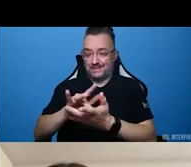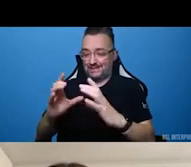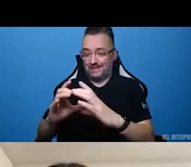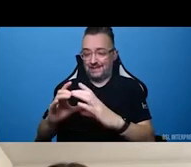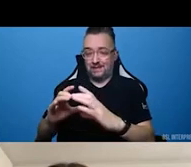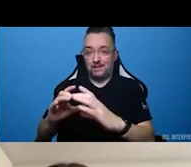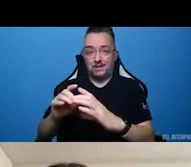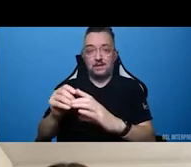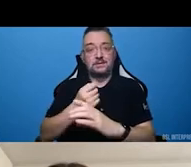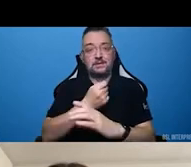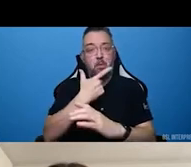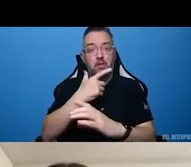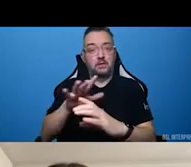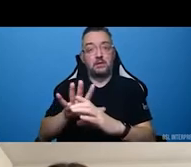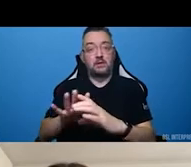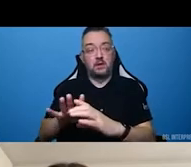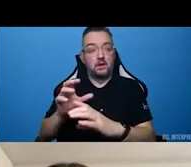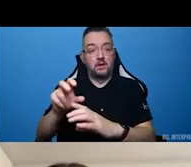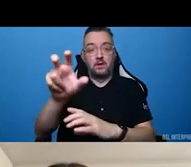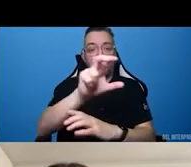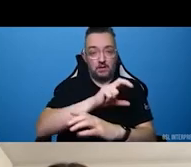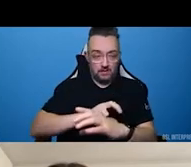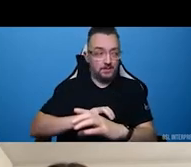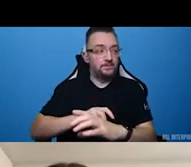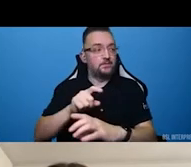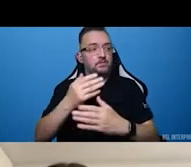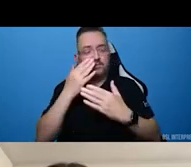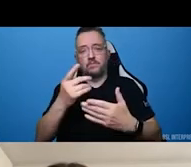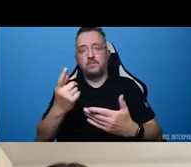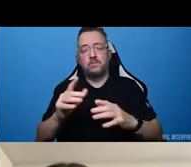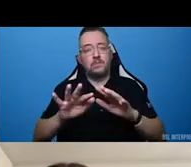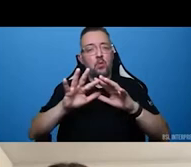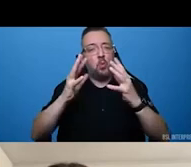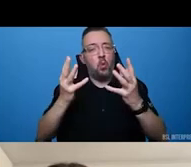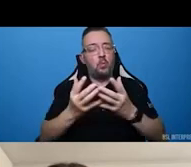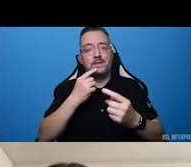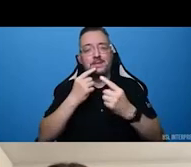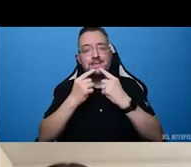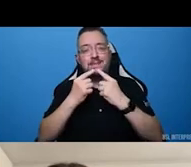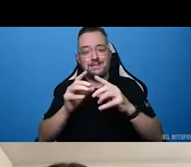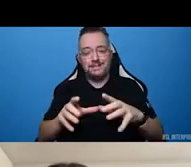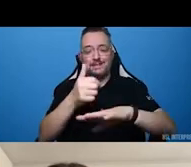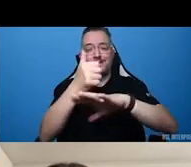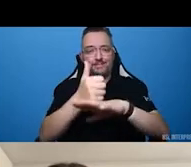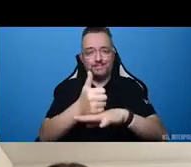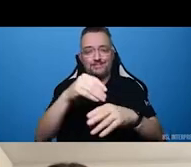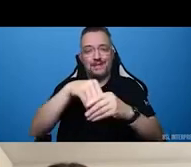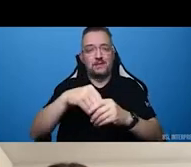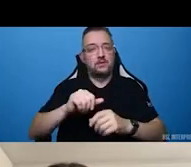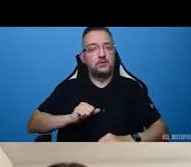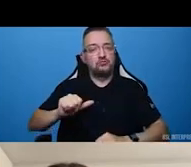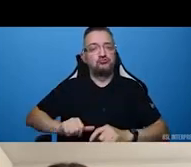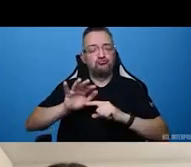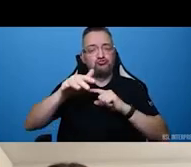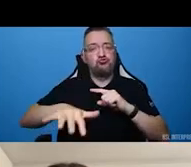in a map of Dublin, to the way by which the global data infrastructure becomes embedded in rural and coastal